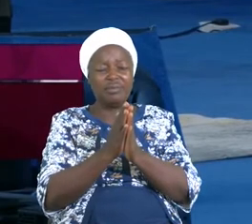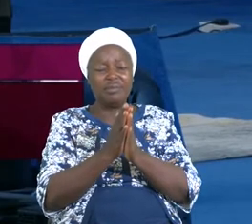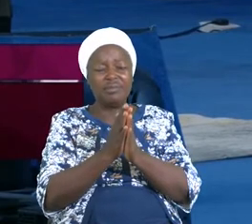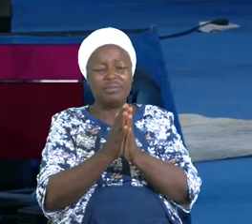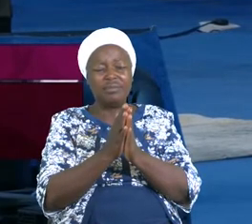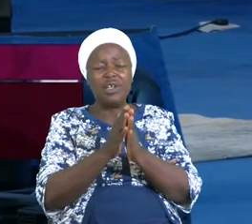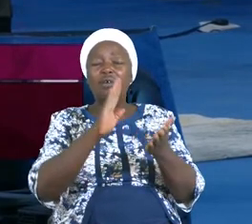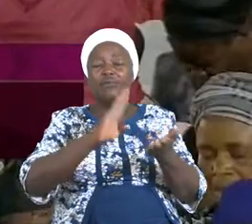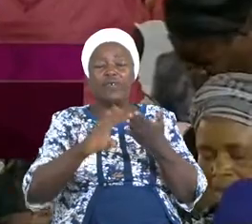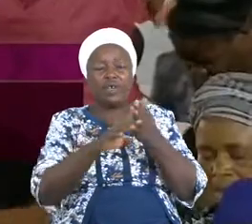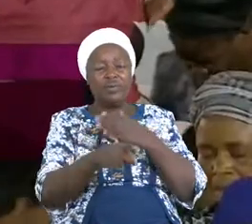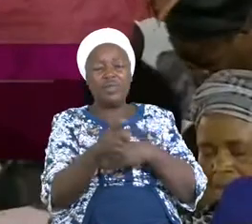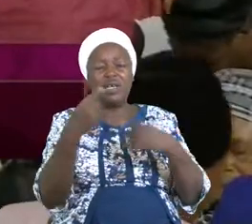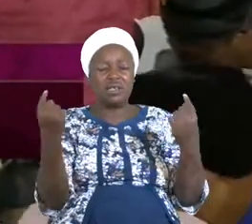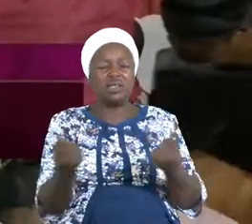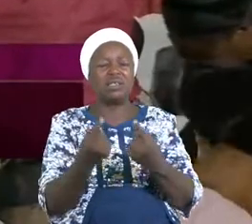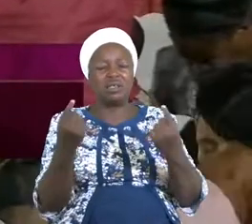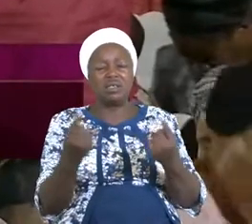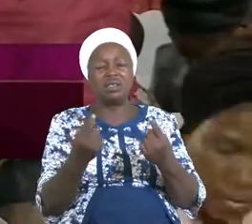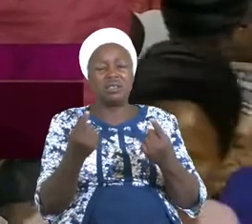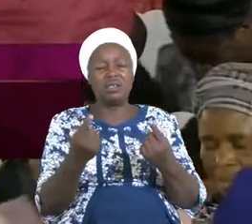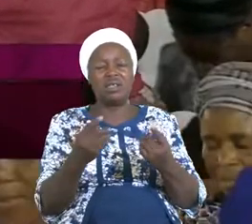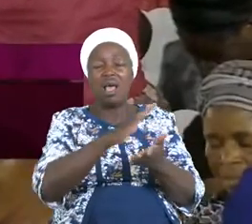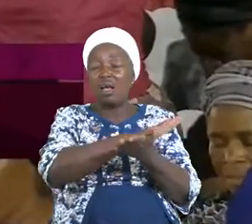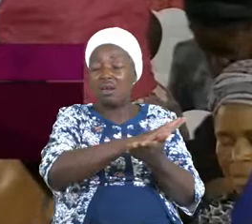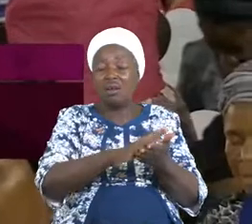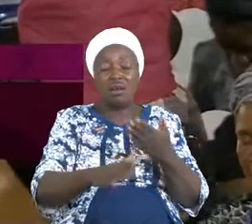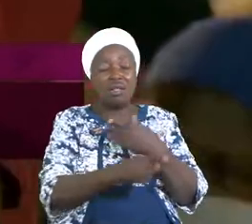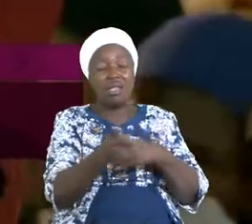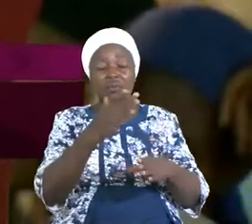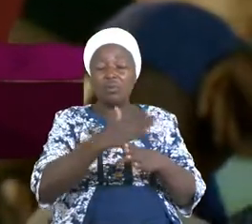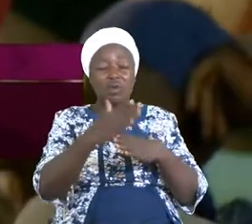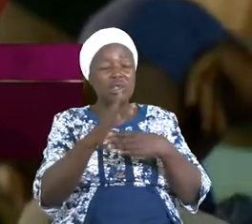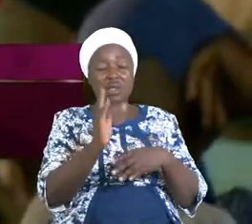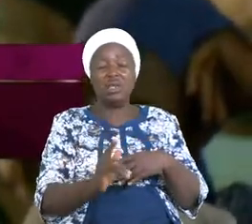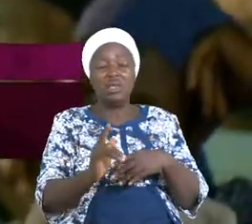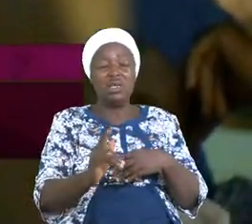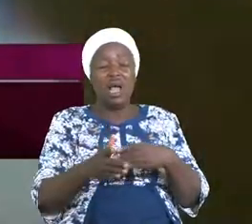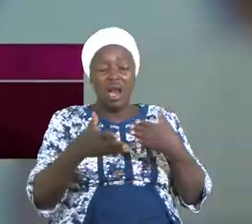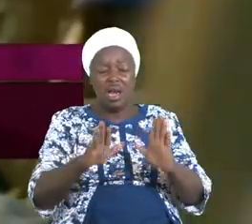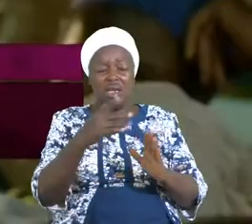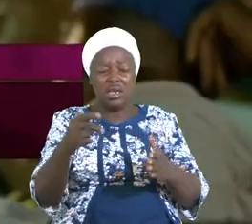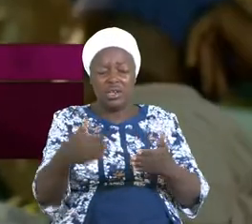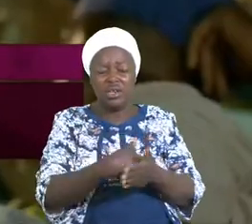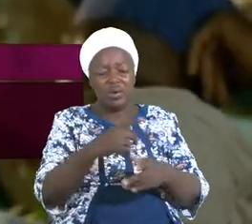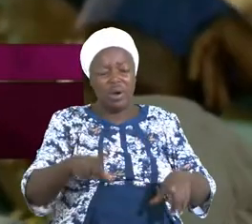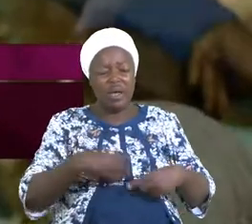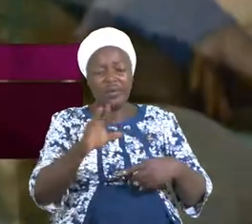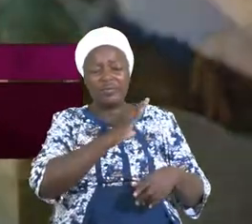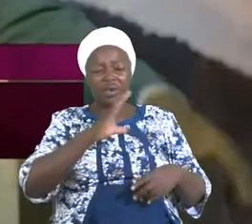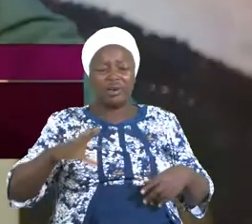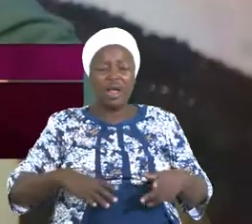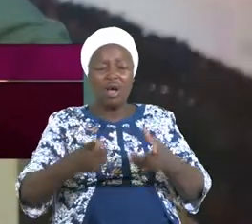forgive their sins, cleanse them completely. Let the new life of Christ come